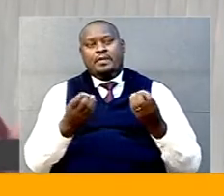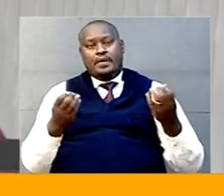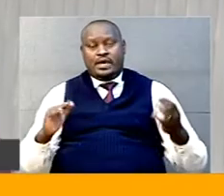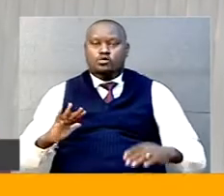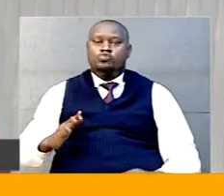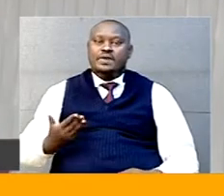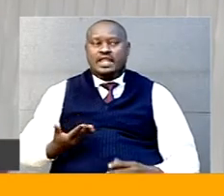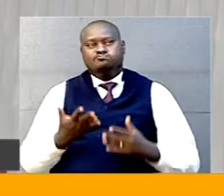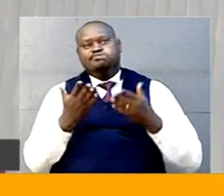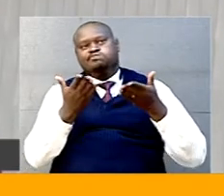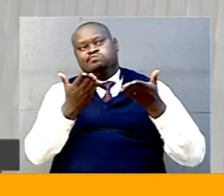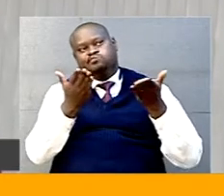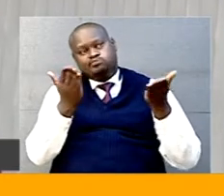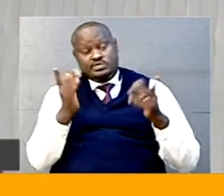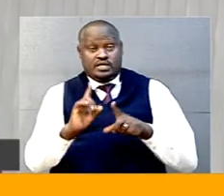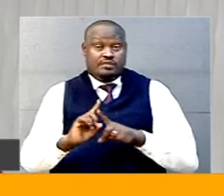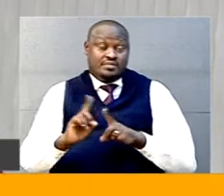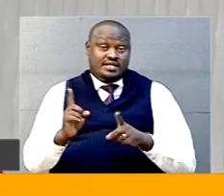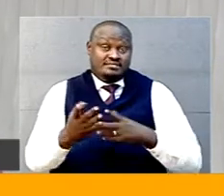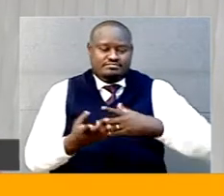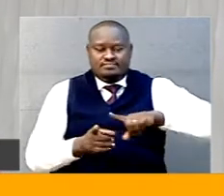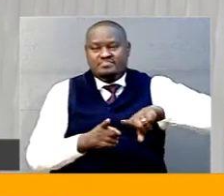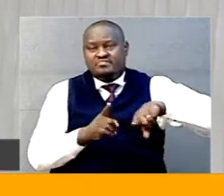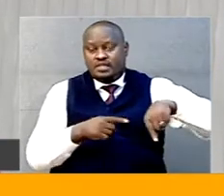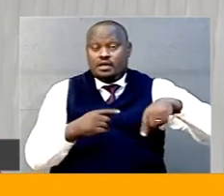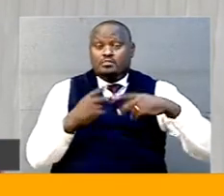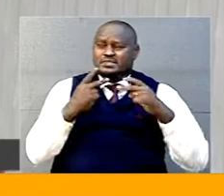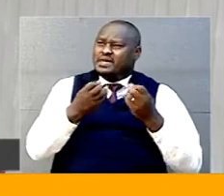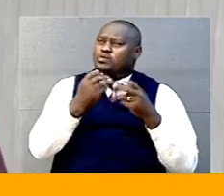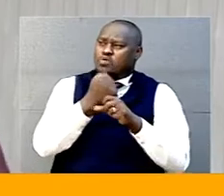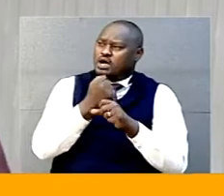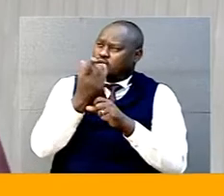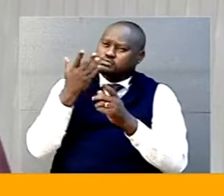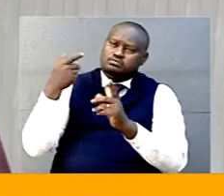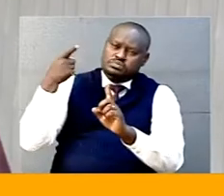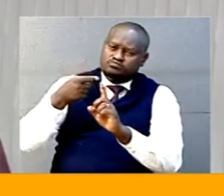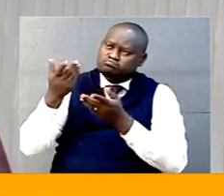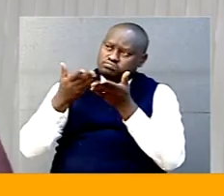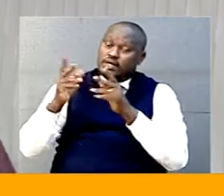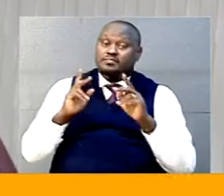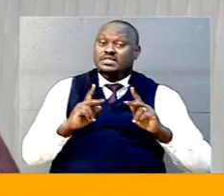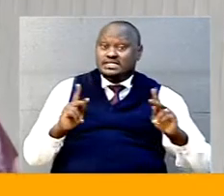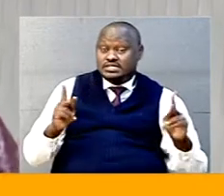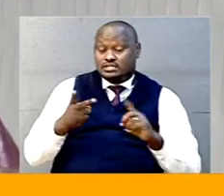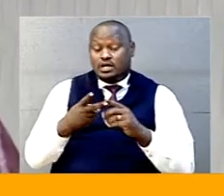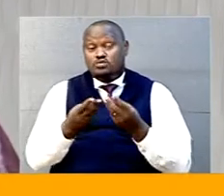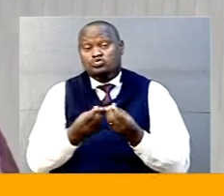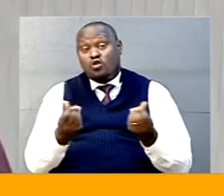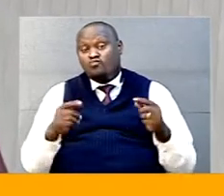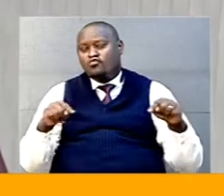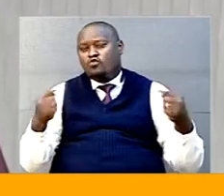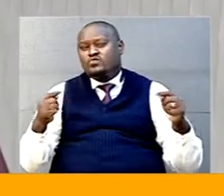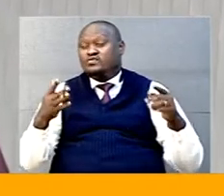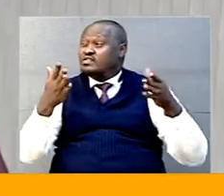could work on the issues of negotiation for peace and conflict resolution. So these are